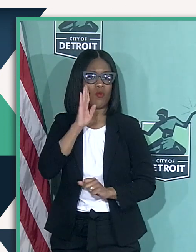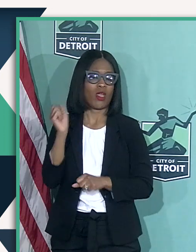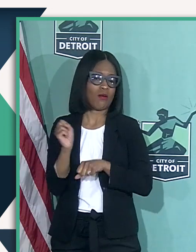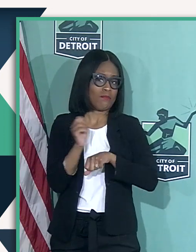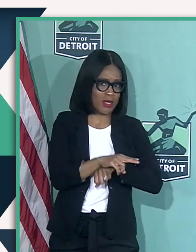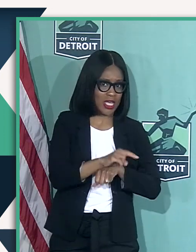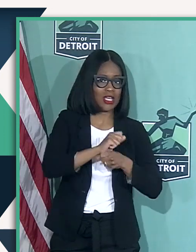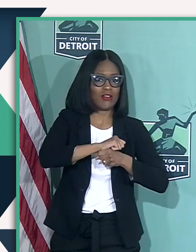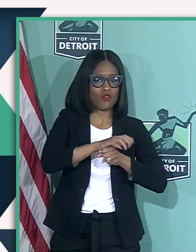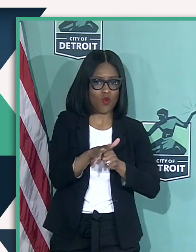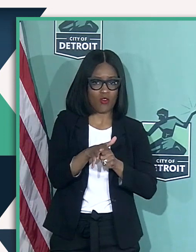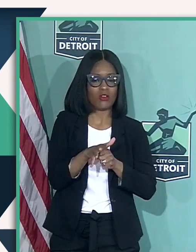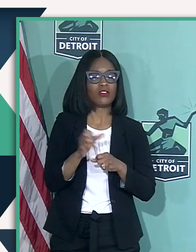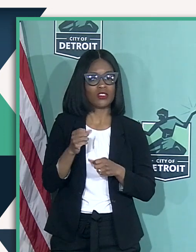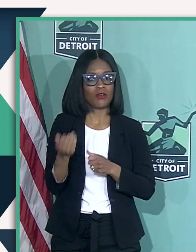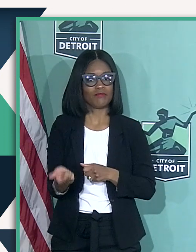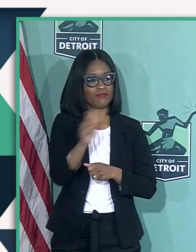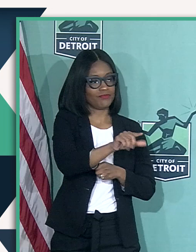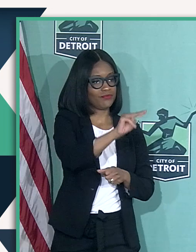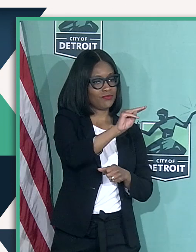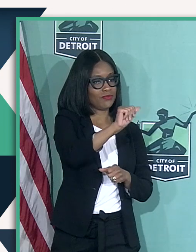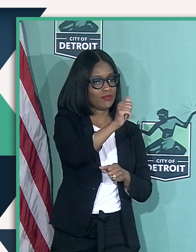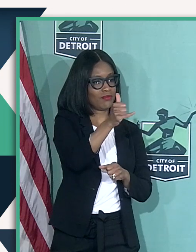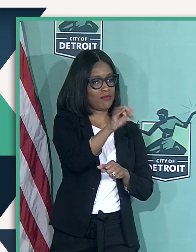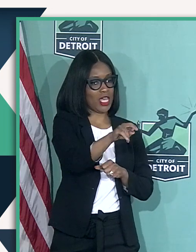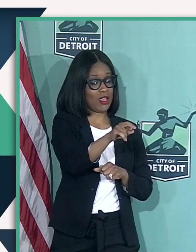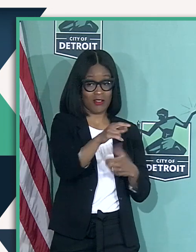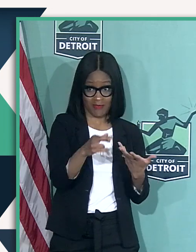so with that, I'll turn it over to the mayor. And with that, we'll take any questions.